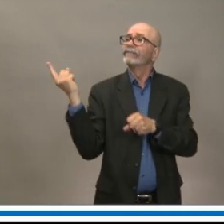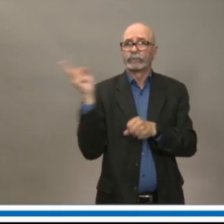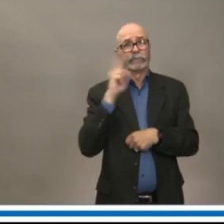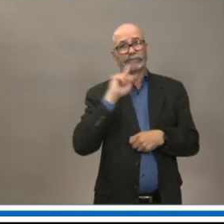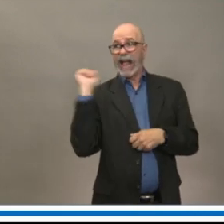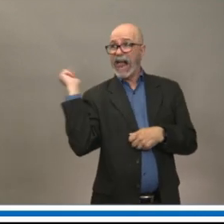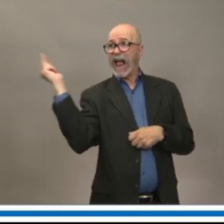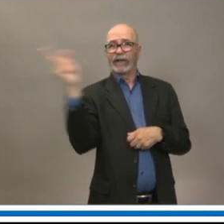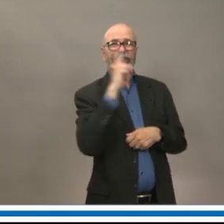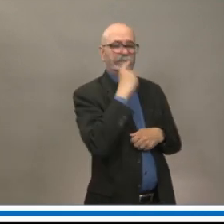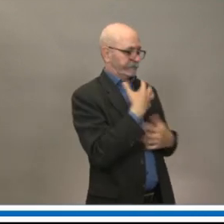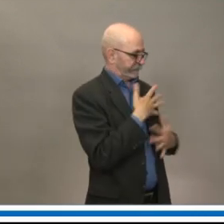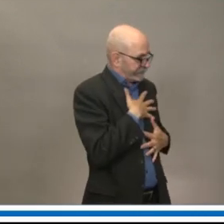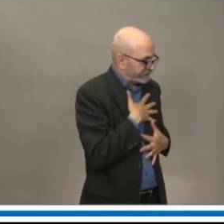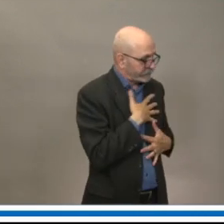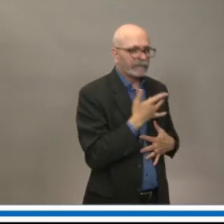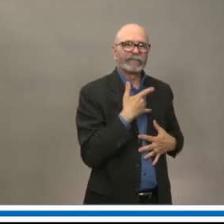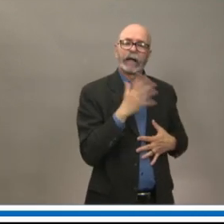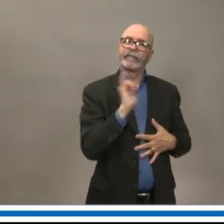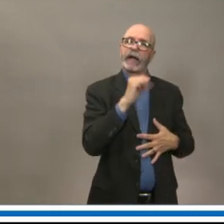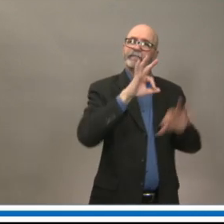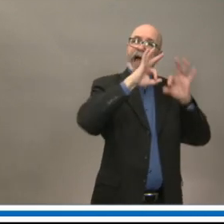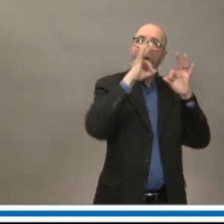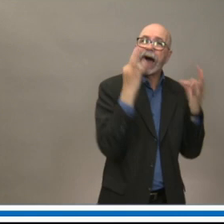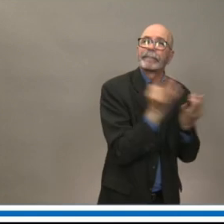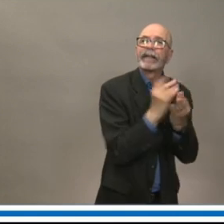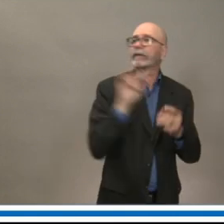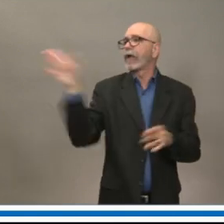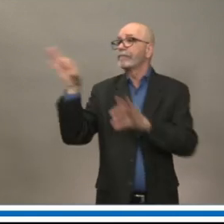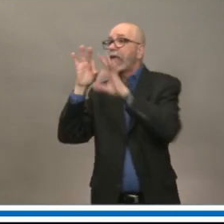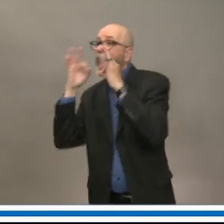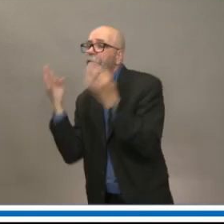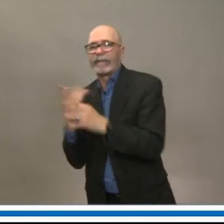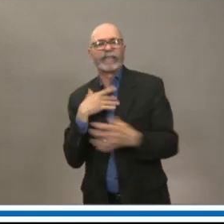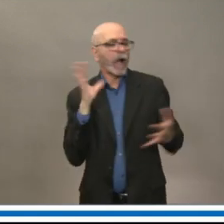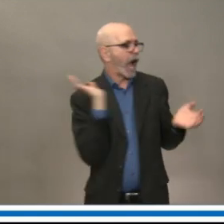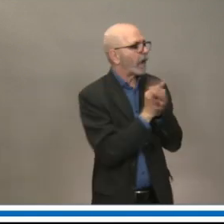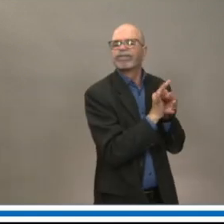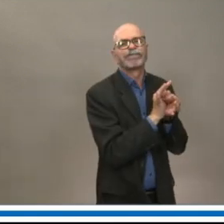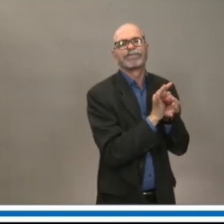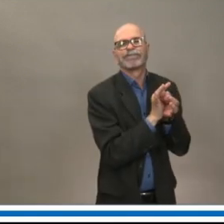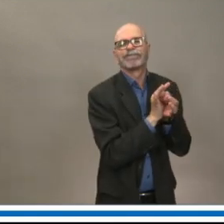anyone at risk, and they are taking all the precautions. We need to trust